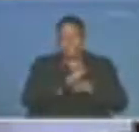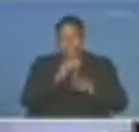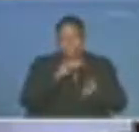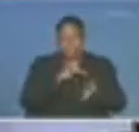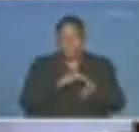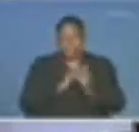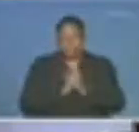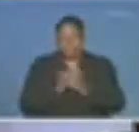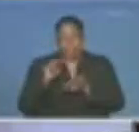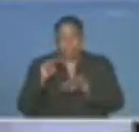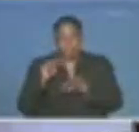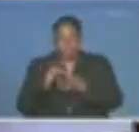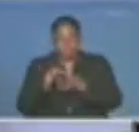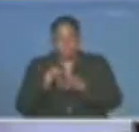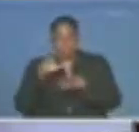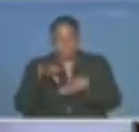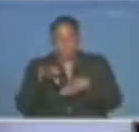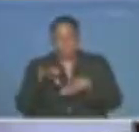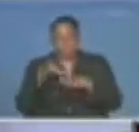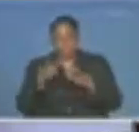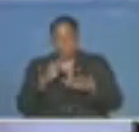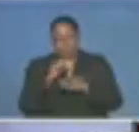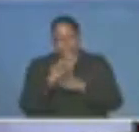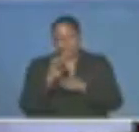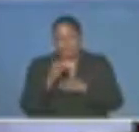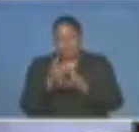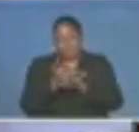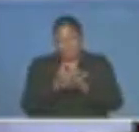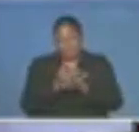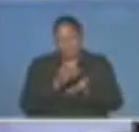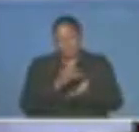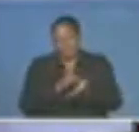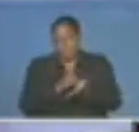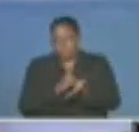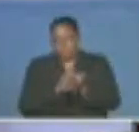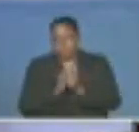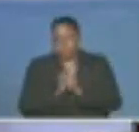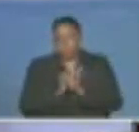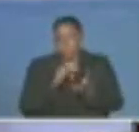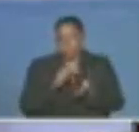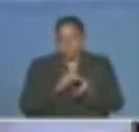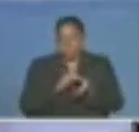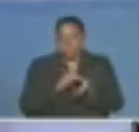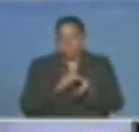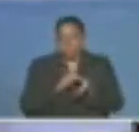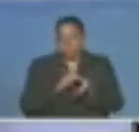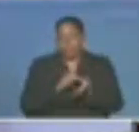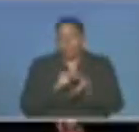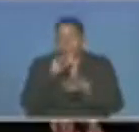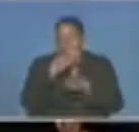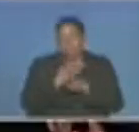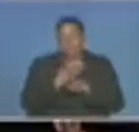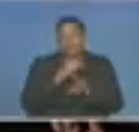nurse practitioners, and other terms that are necessary in order to reference the role of the nurse in our modern